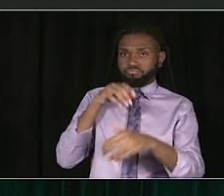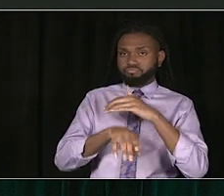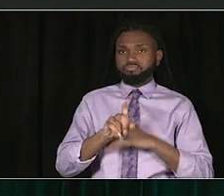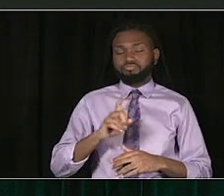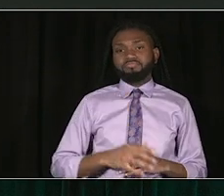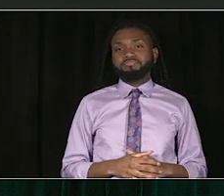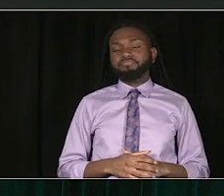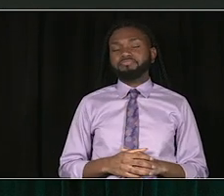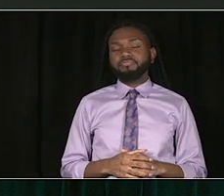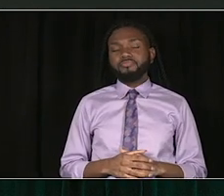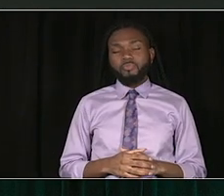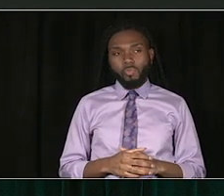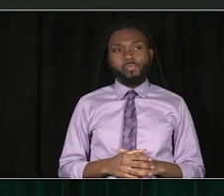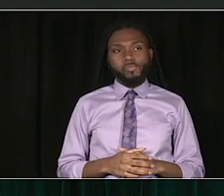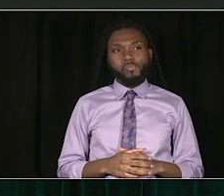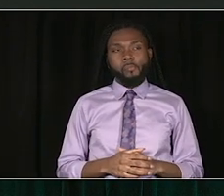Okay, that's a good one.